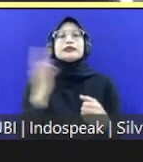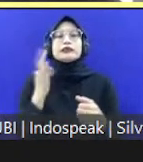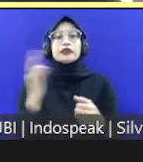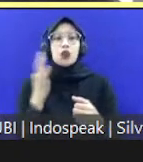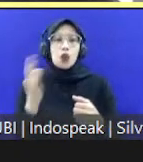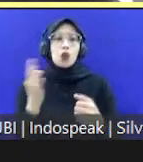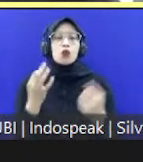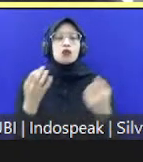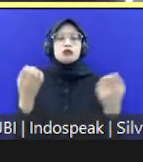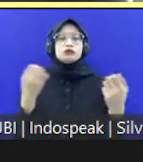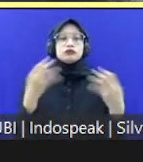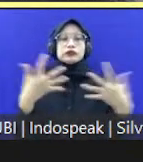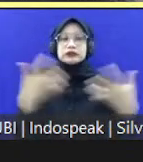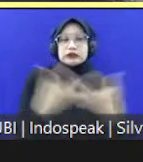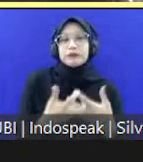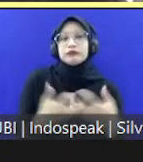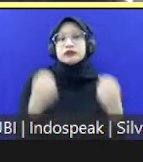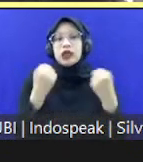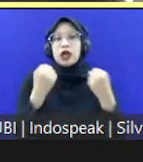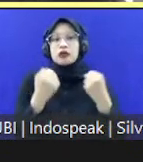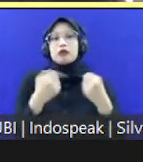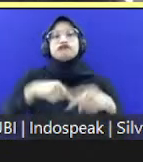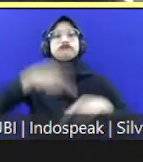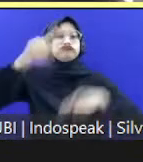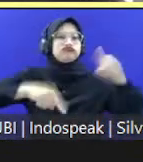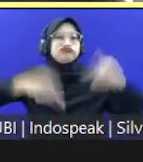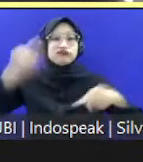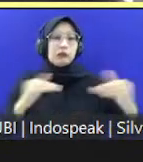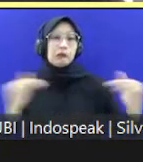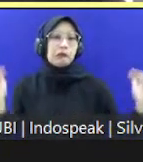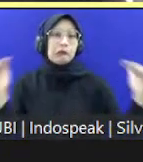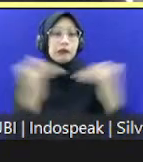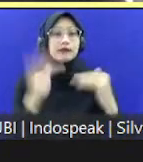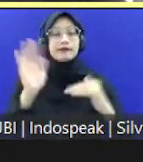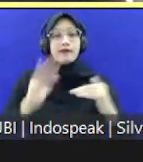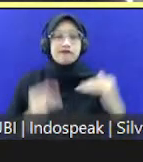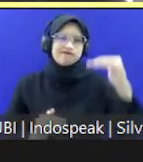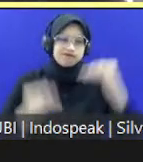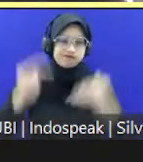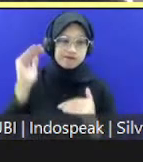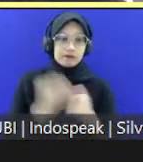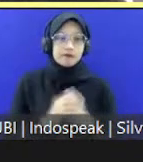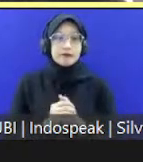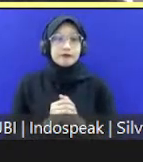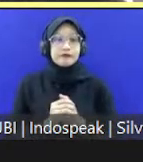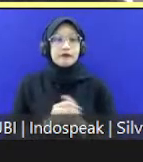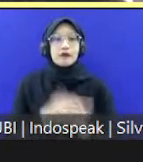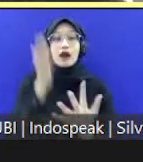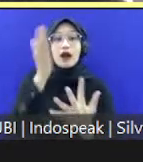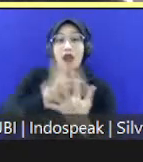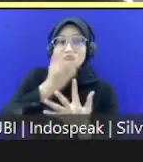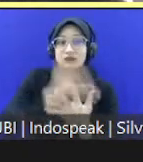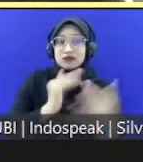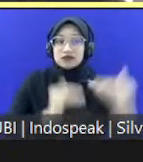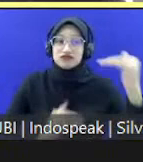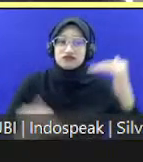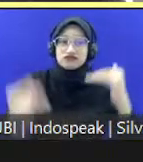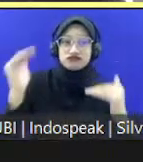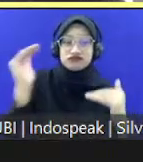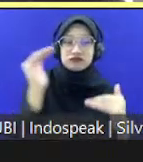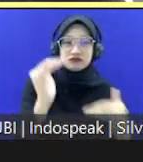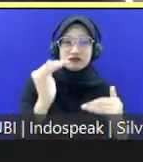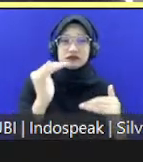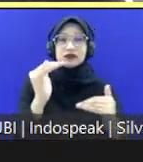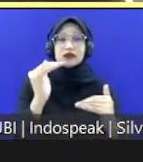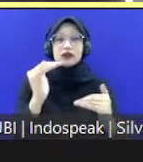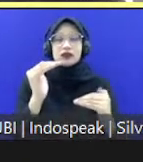structures operated within them. Access inequities are shaped by personal attributes as well as social dynamics operating